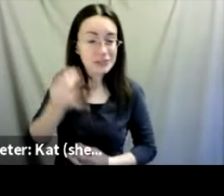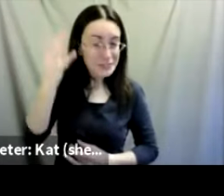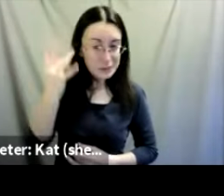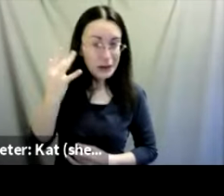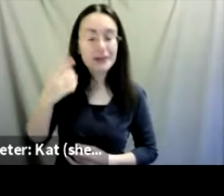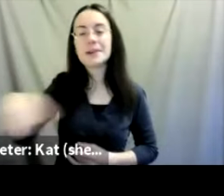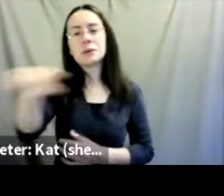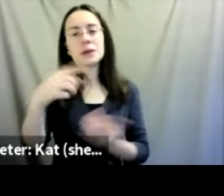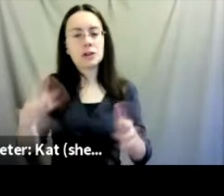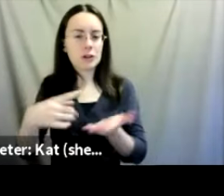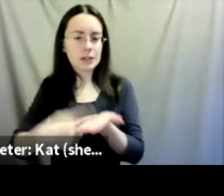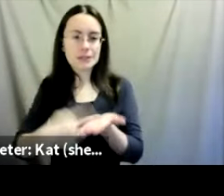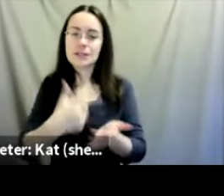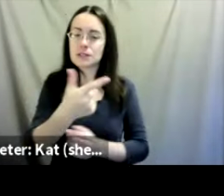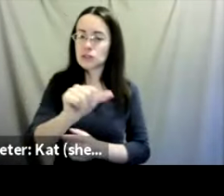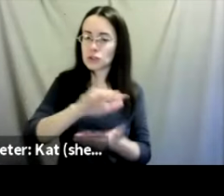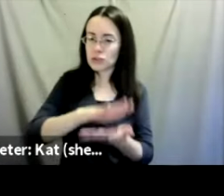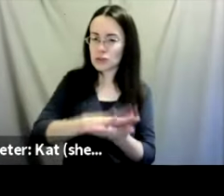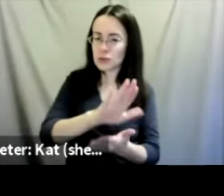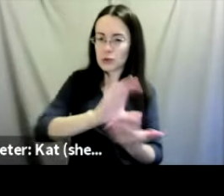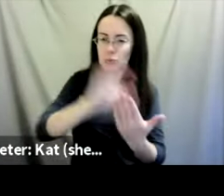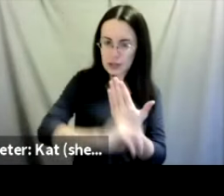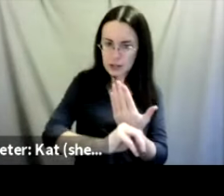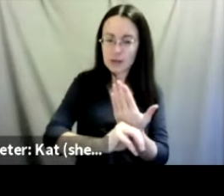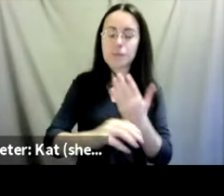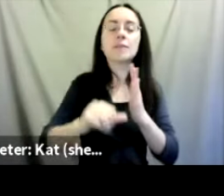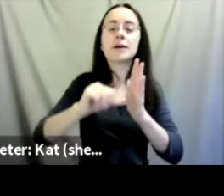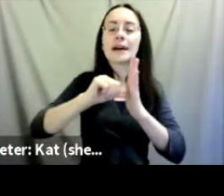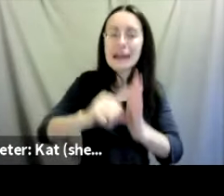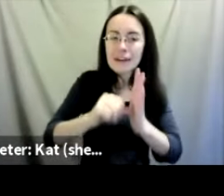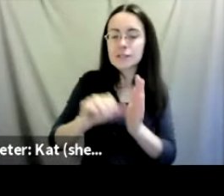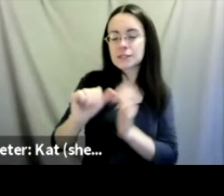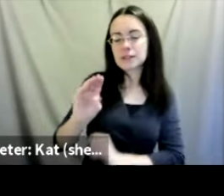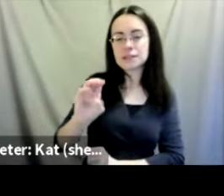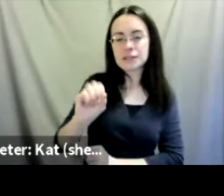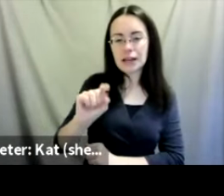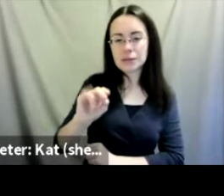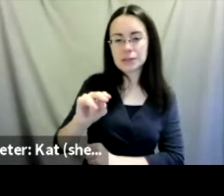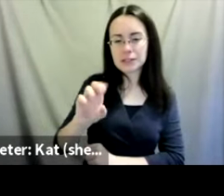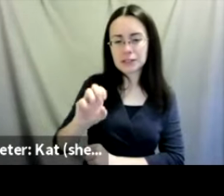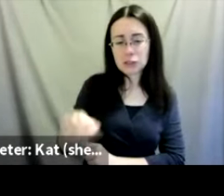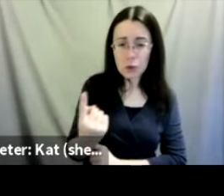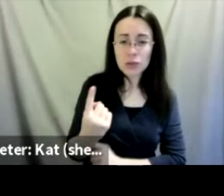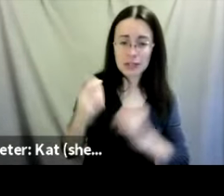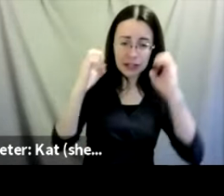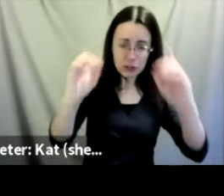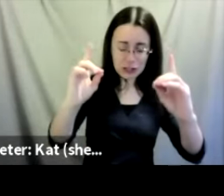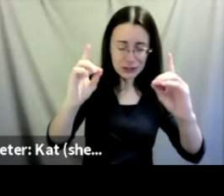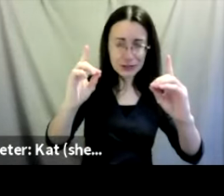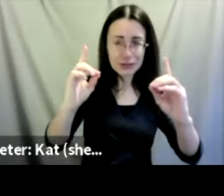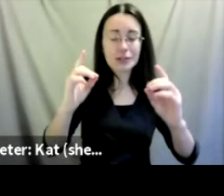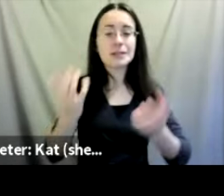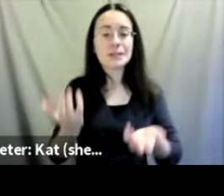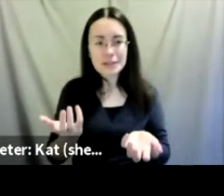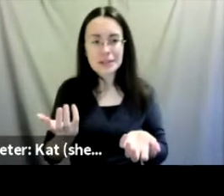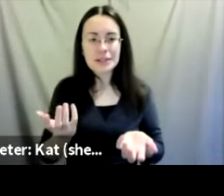earlier, Georgia schools' curriculums actually emphasize abstinence-only education. And I also don't talk about